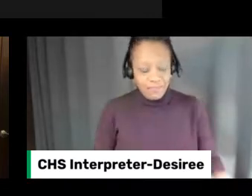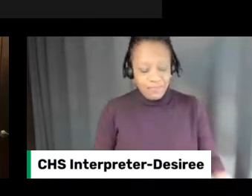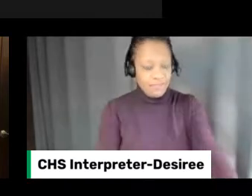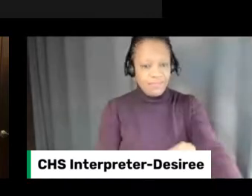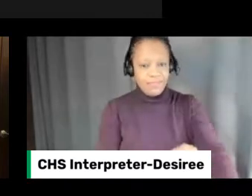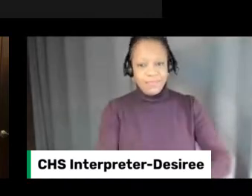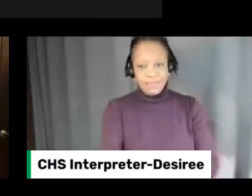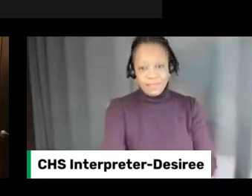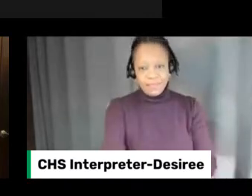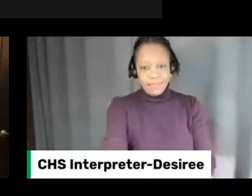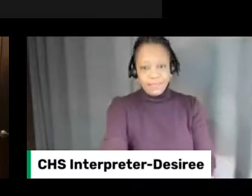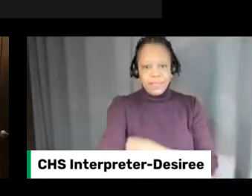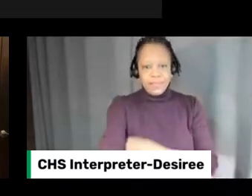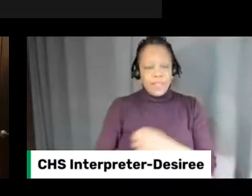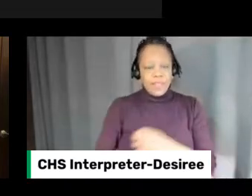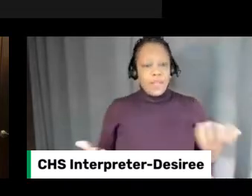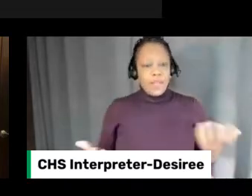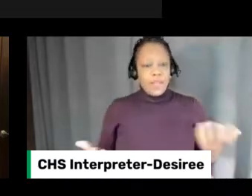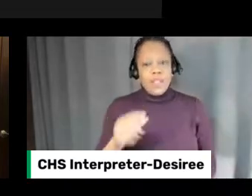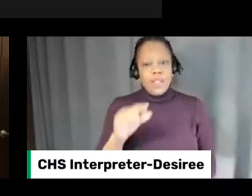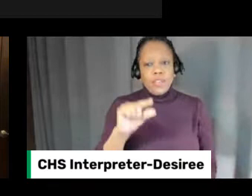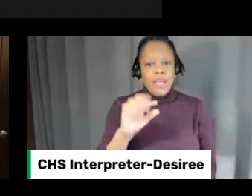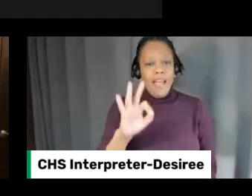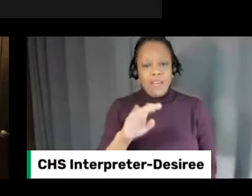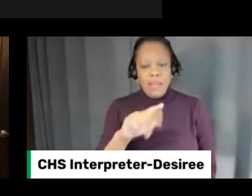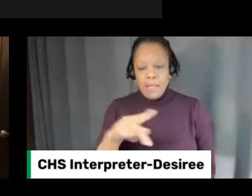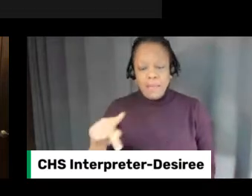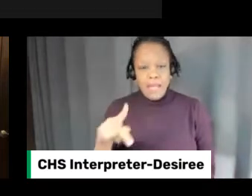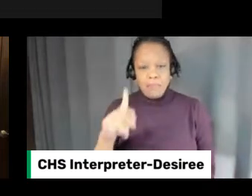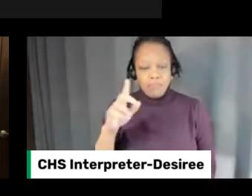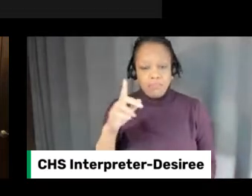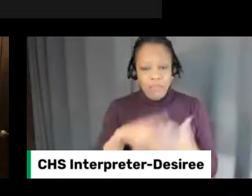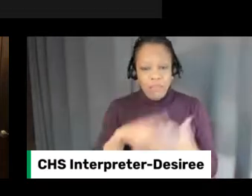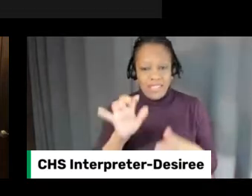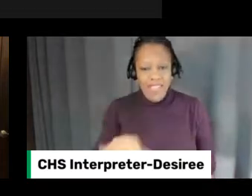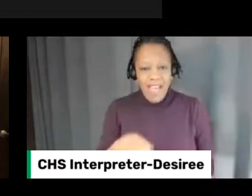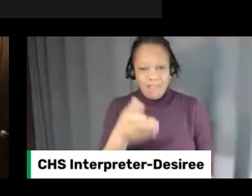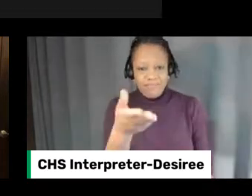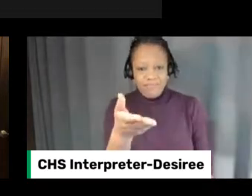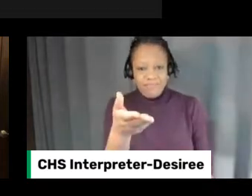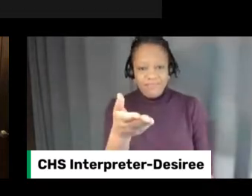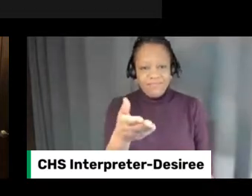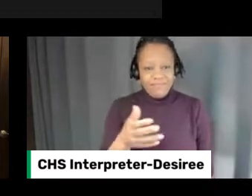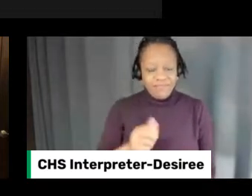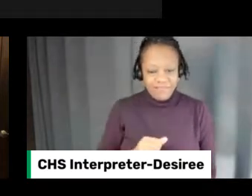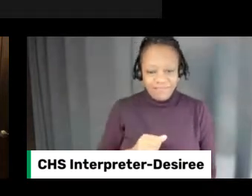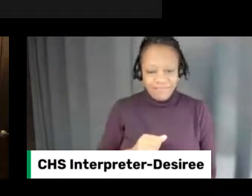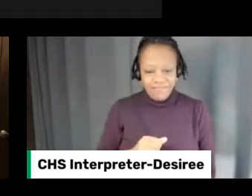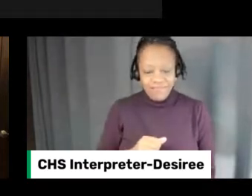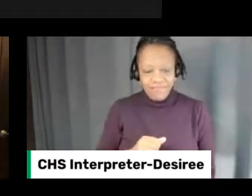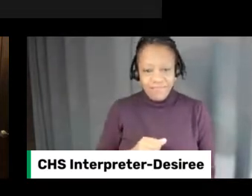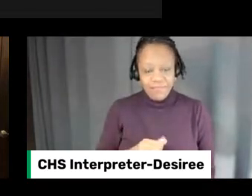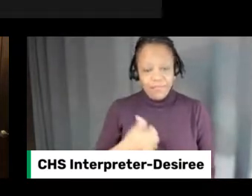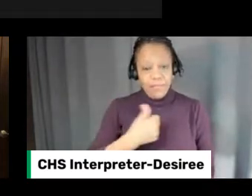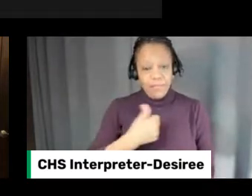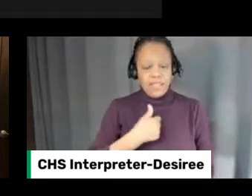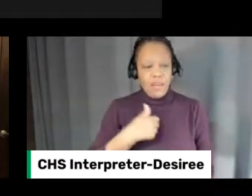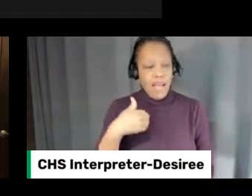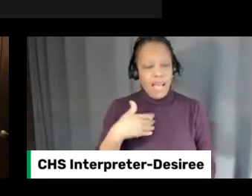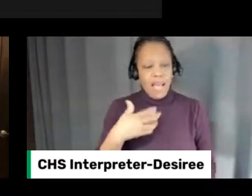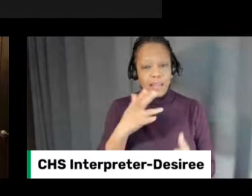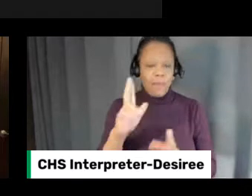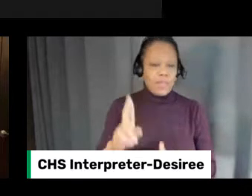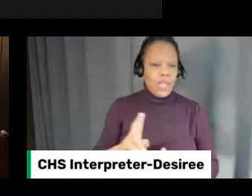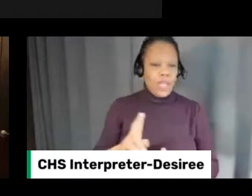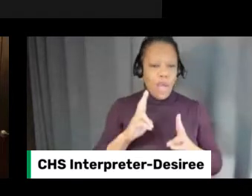So what is the Good Food Purchasing Policy Plan? I had the honor of, in 2018, right after